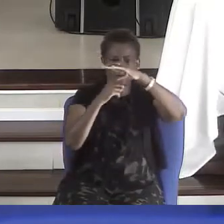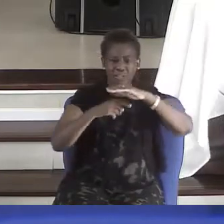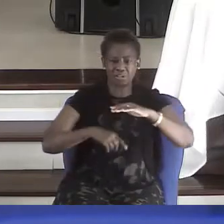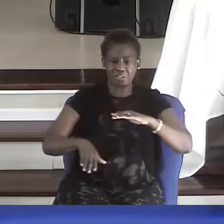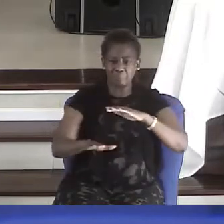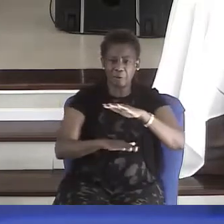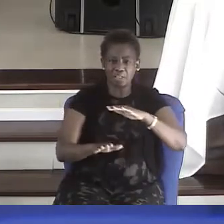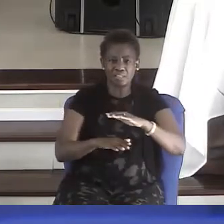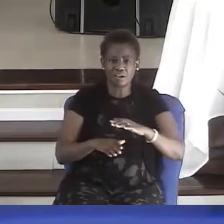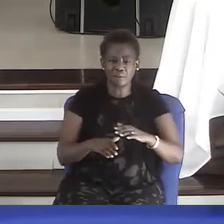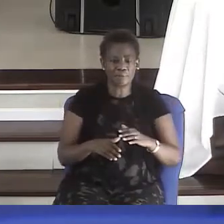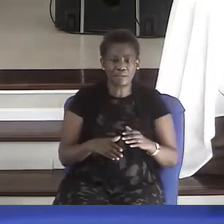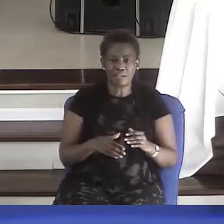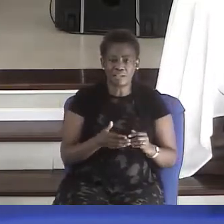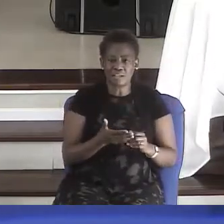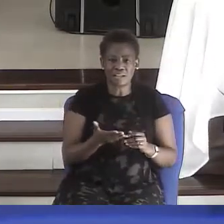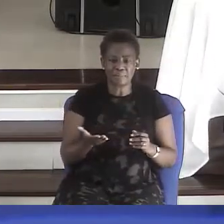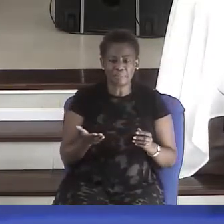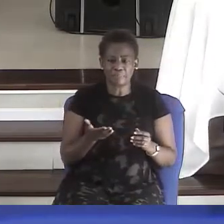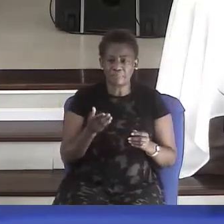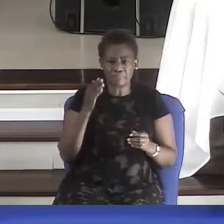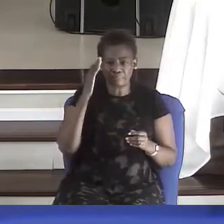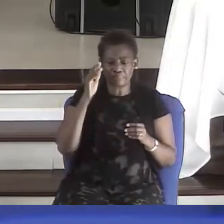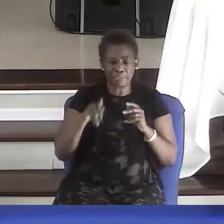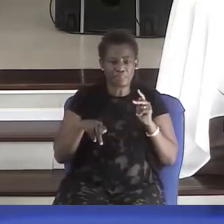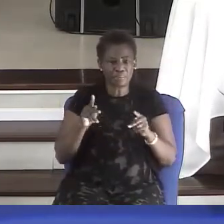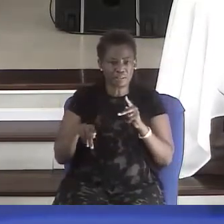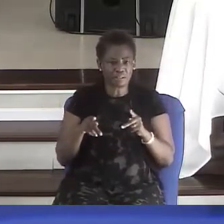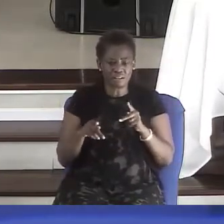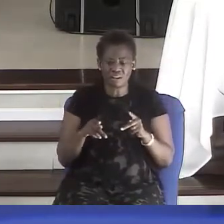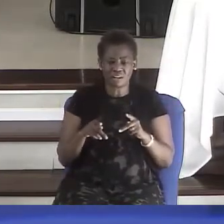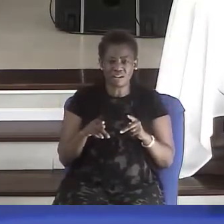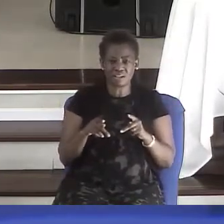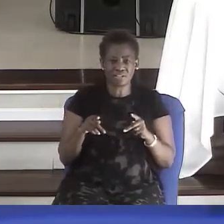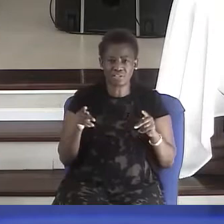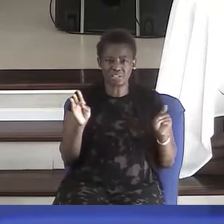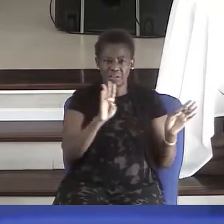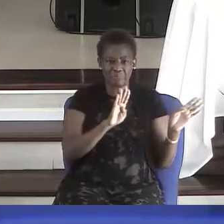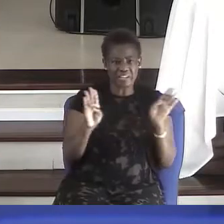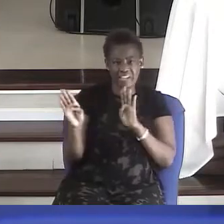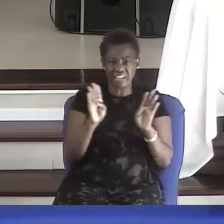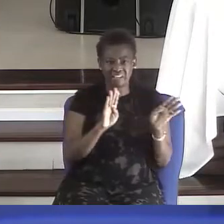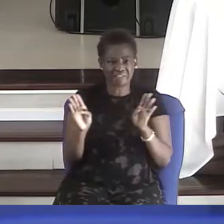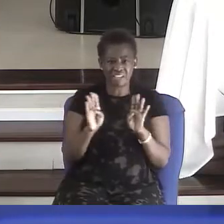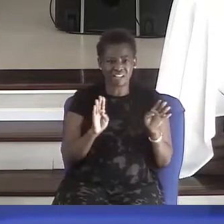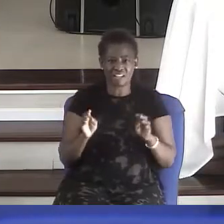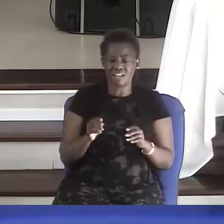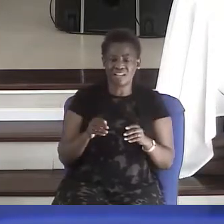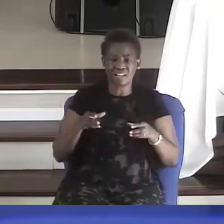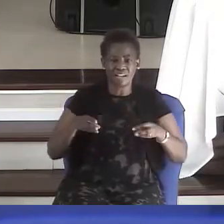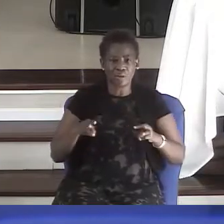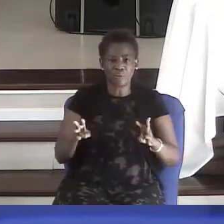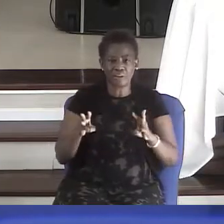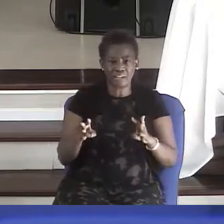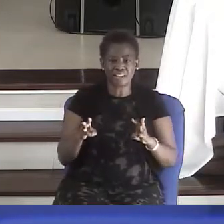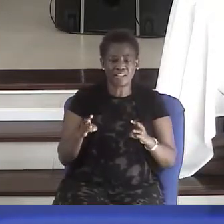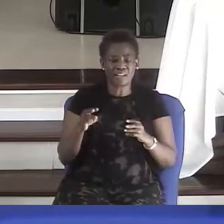is not going to make any sense and of any lasting significance in the